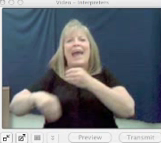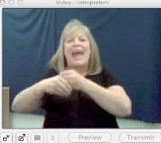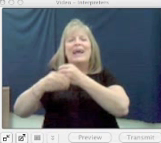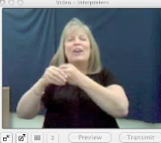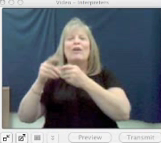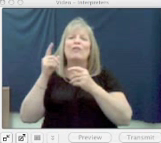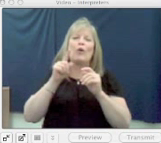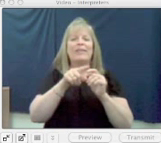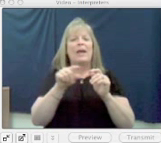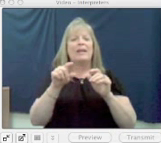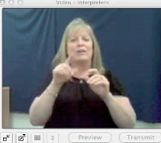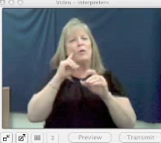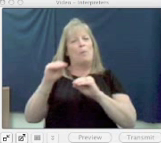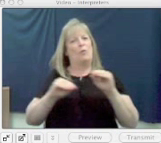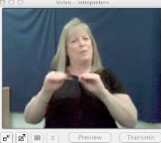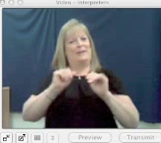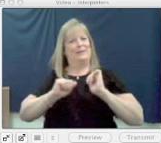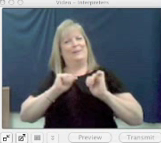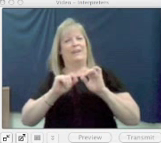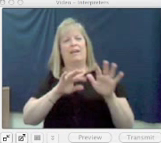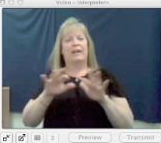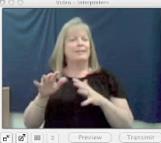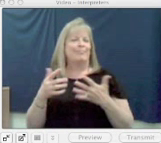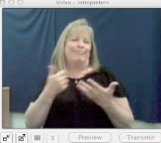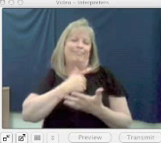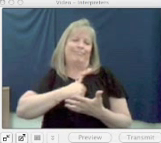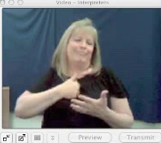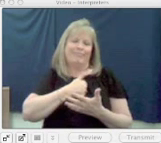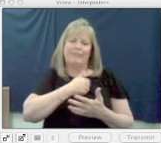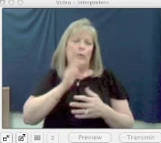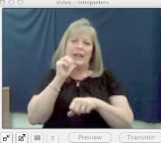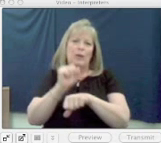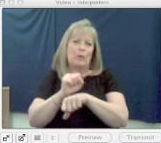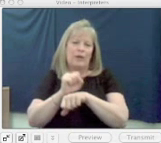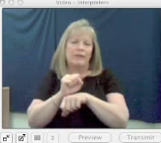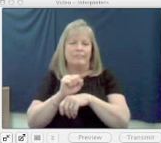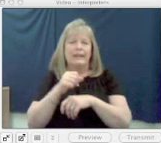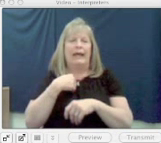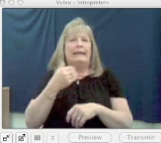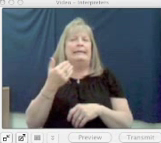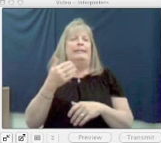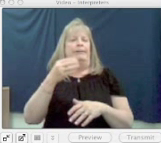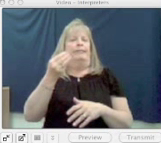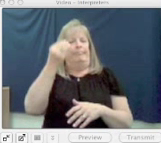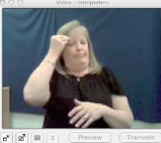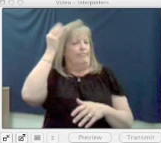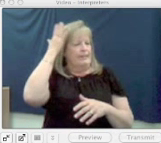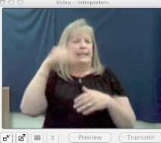because they won't work. So I apologize in advance for that. Next time I'll know I don't have animation function.